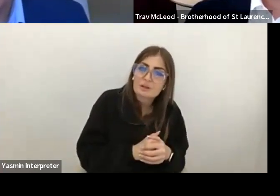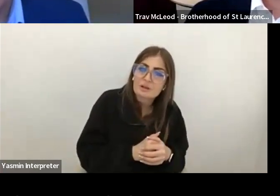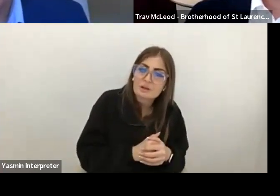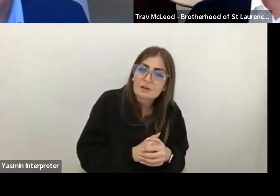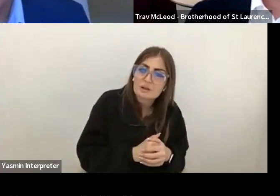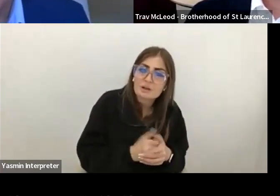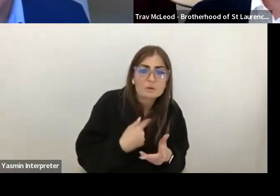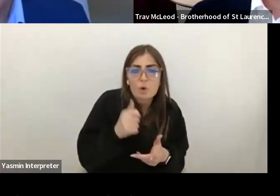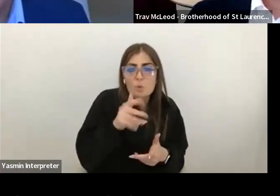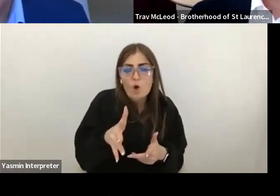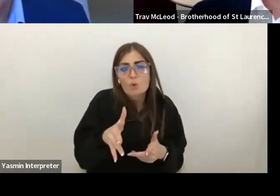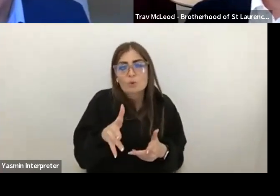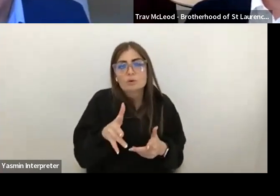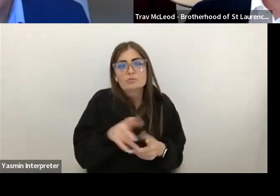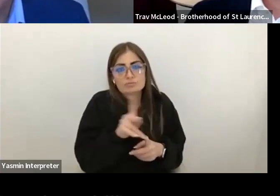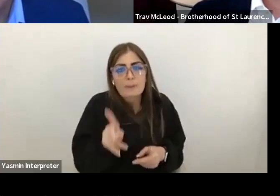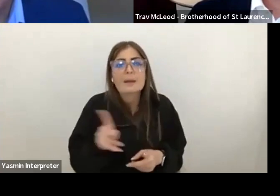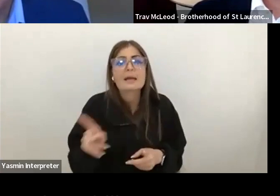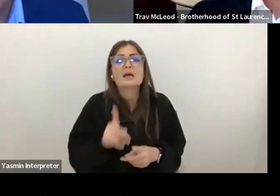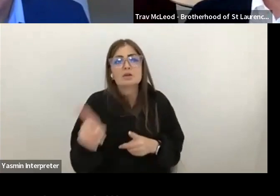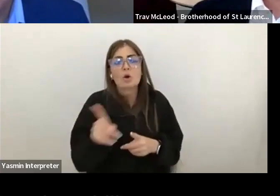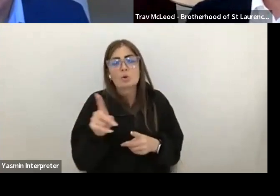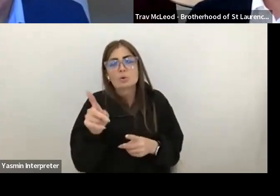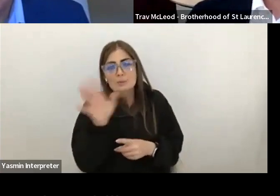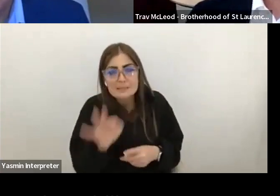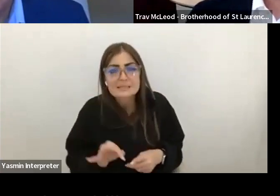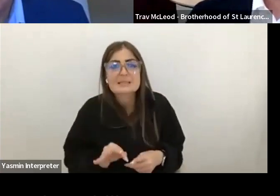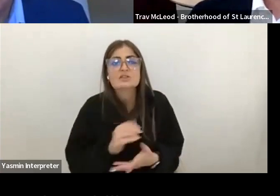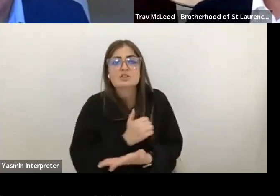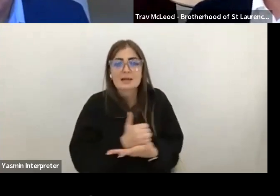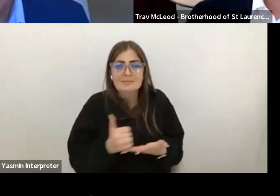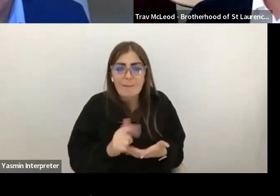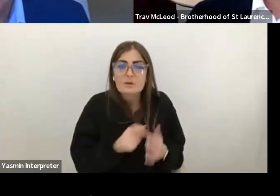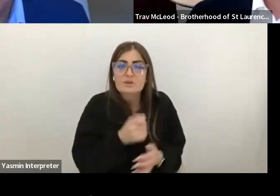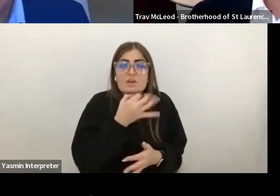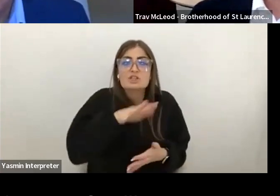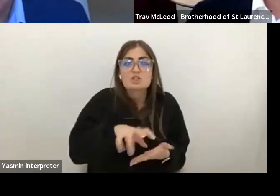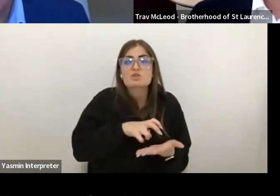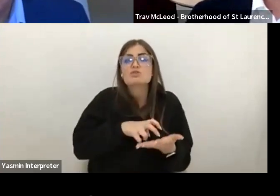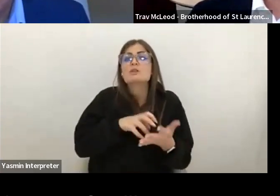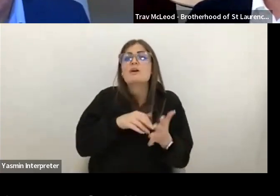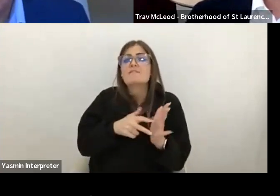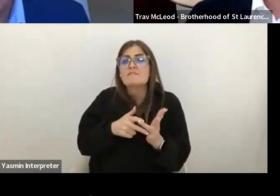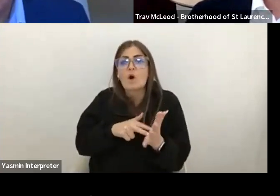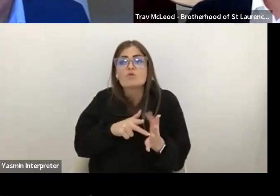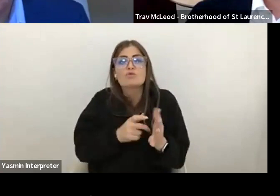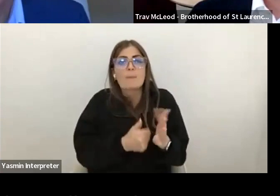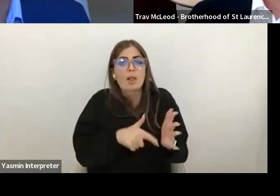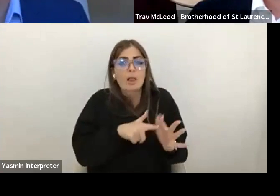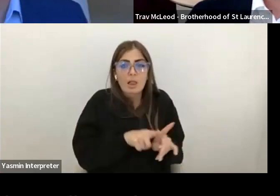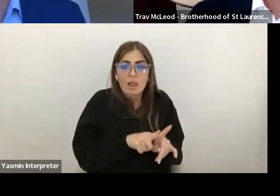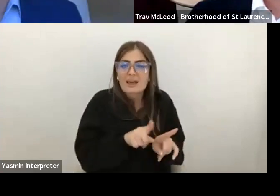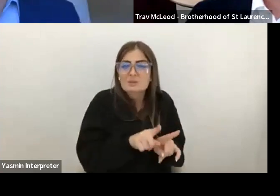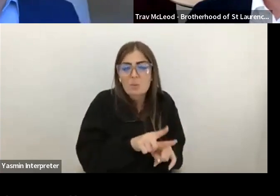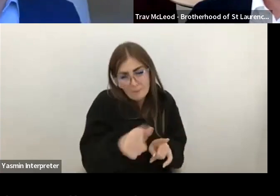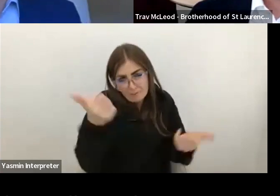I won't rehearse those statistics about children's vulnerability, because I think they are familiar to